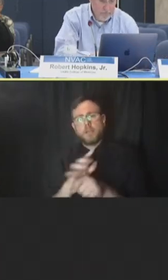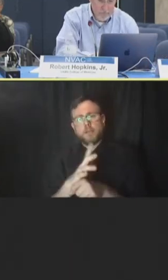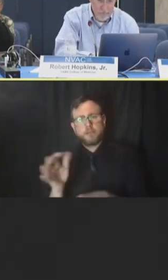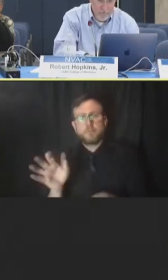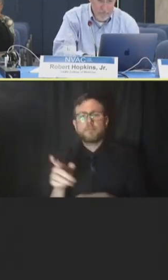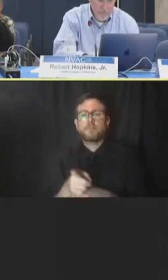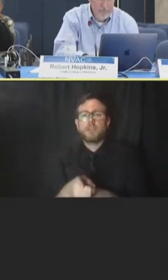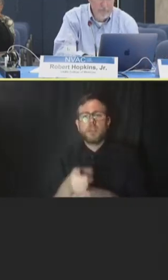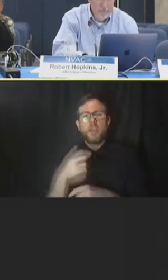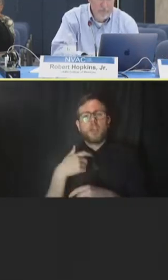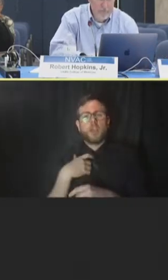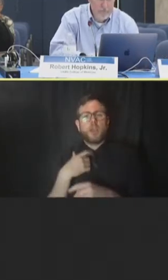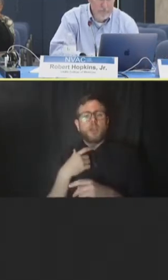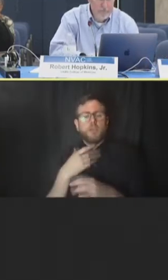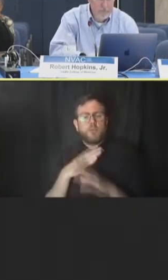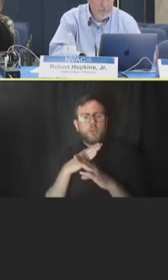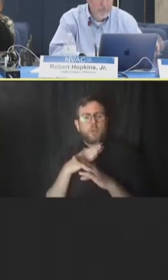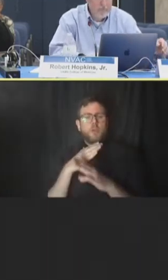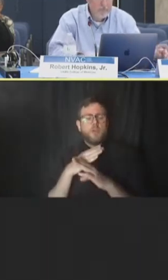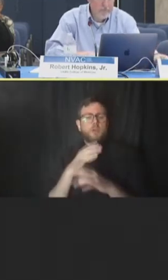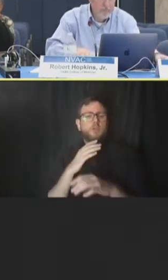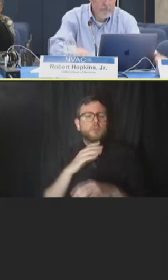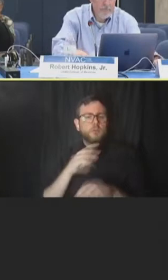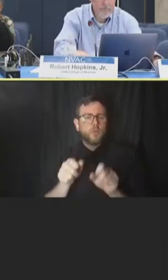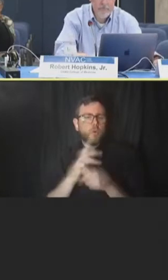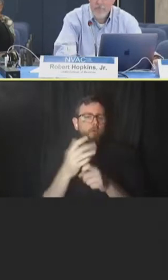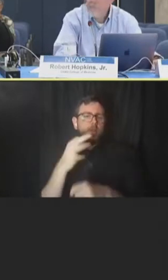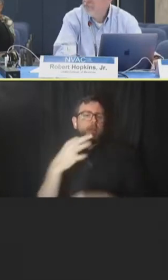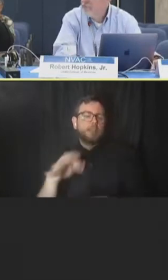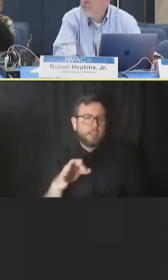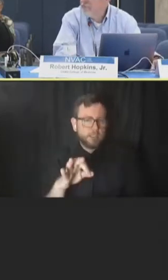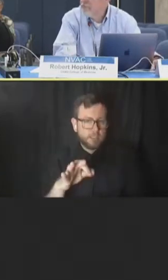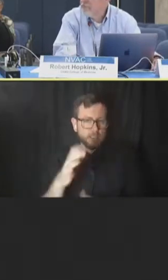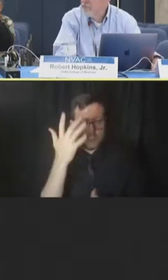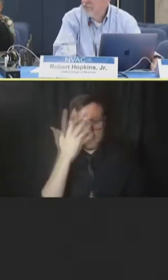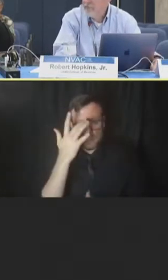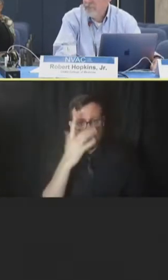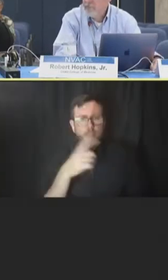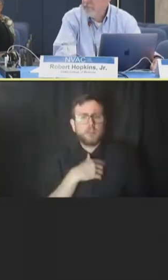COVID-19 disease in individuals 18 years of age and older.